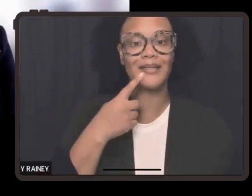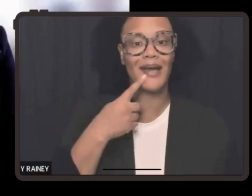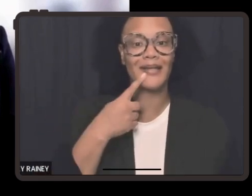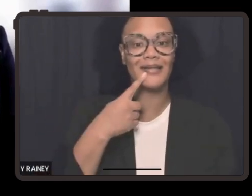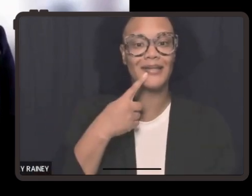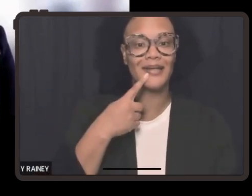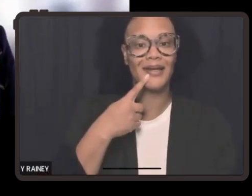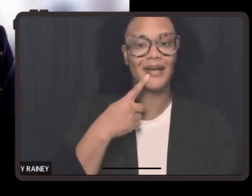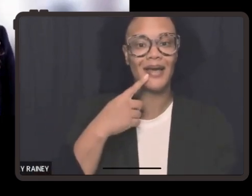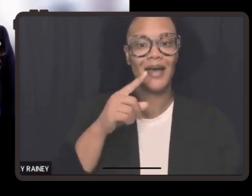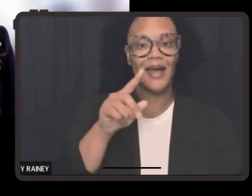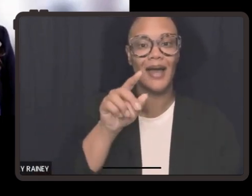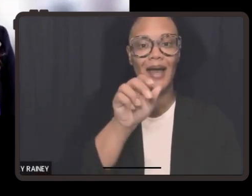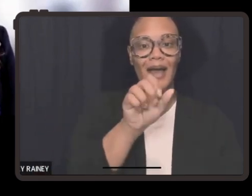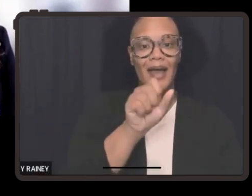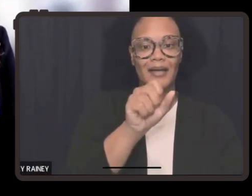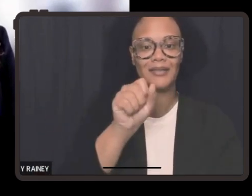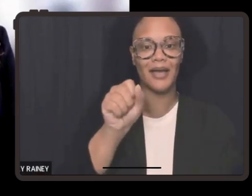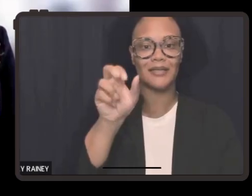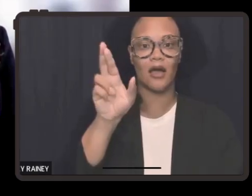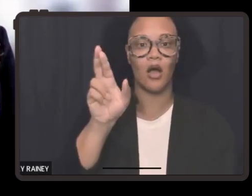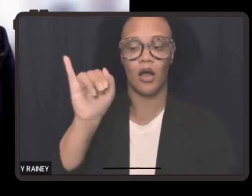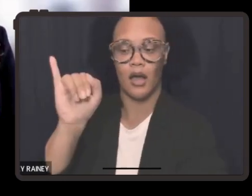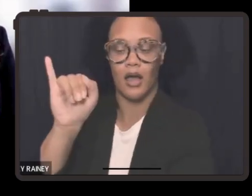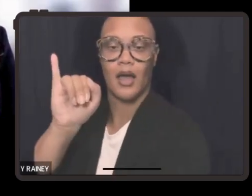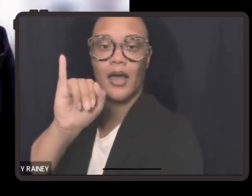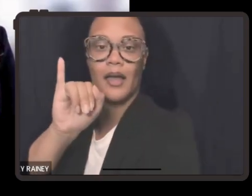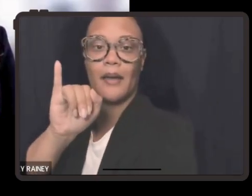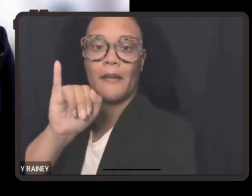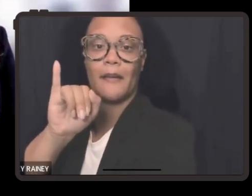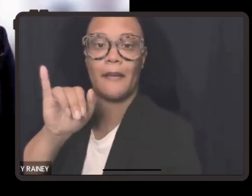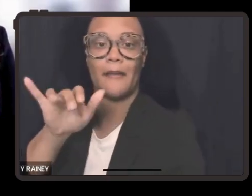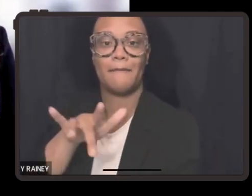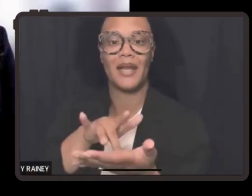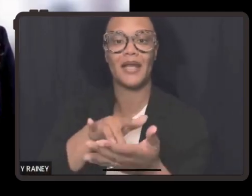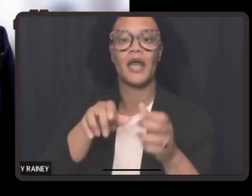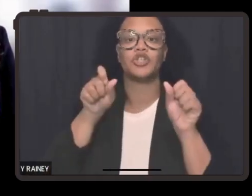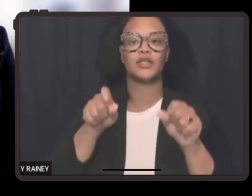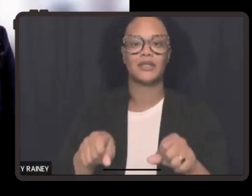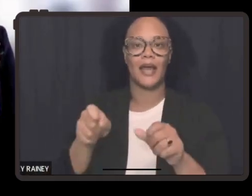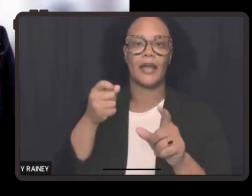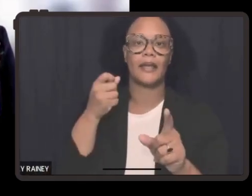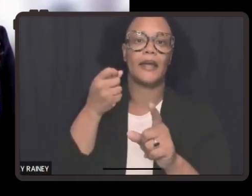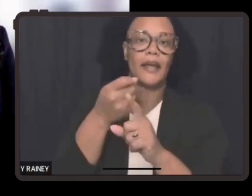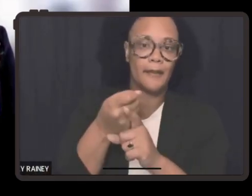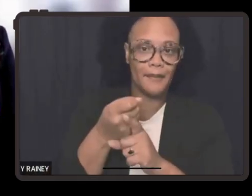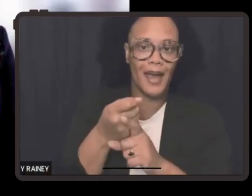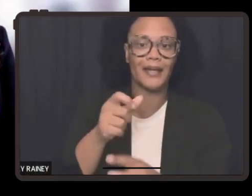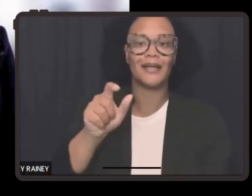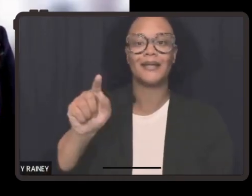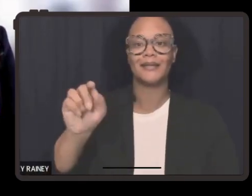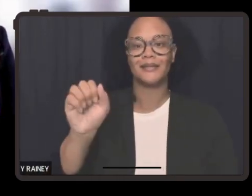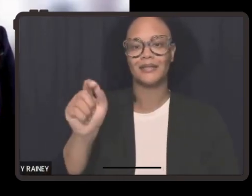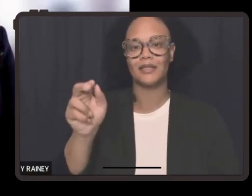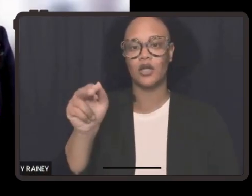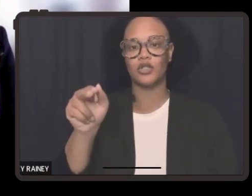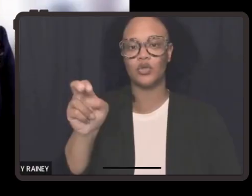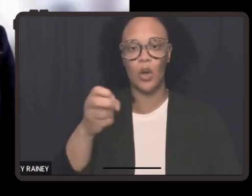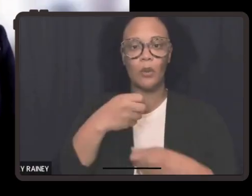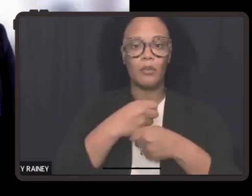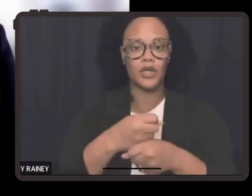can sometimes impact testosterone production and result in sexual dysfunction at various levels. Any thoughts on